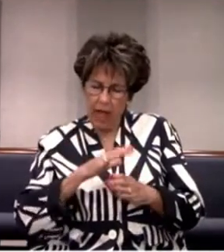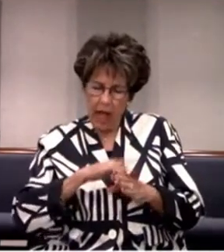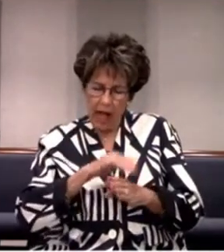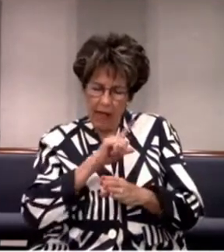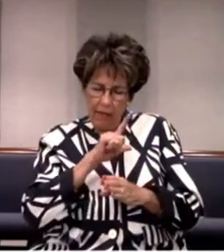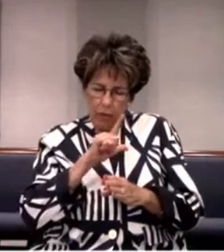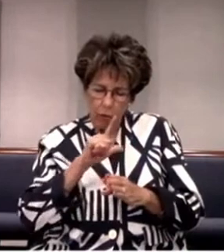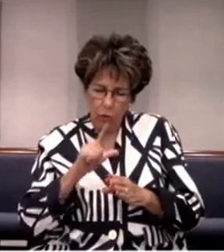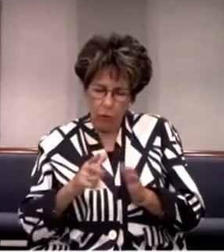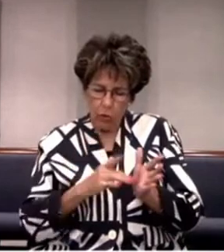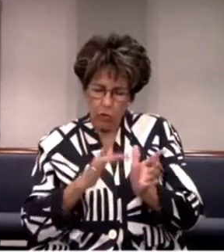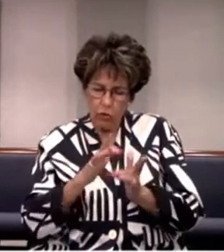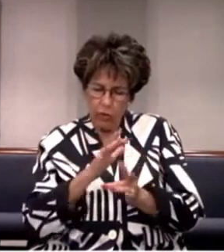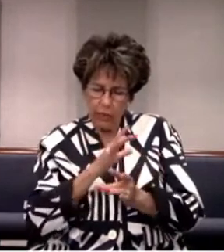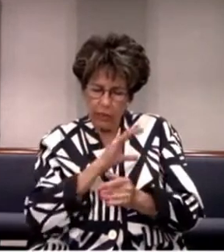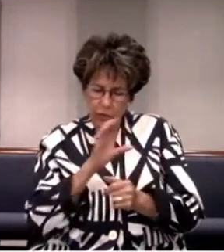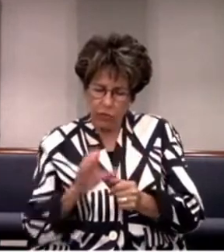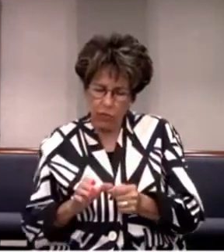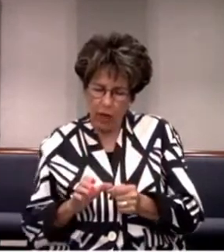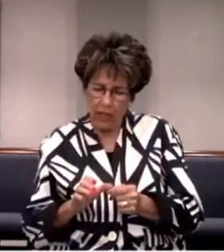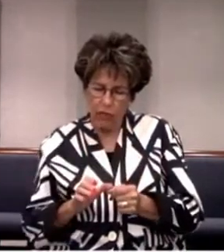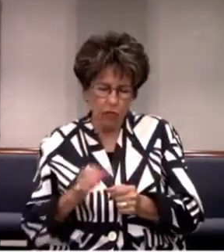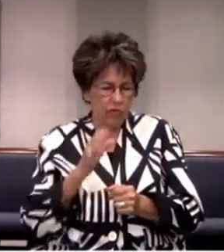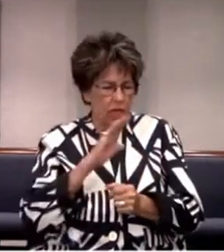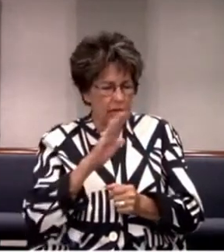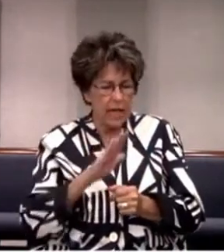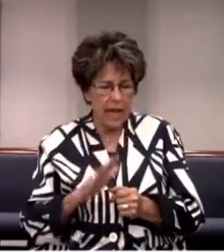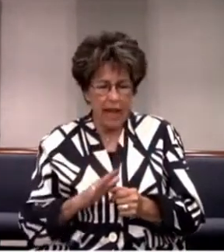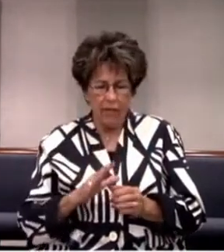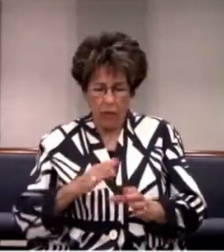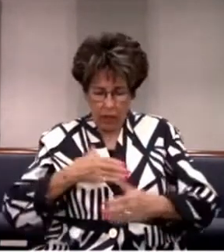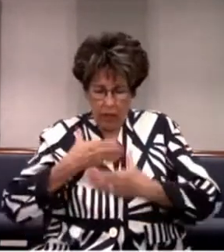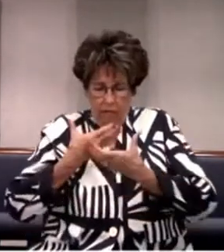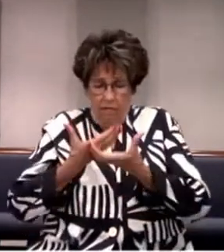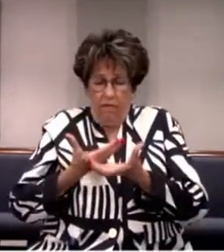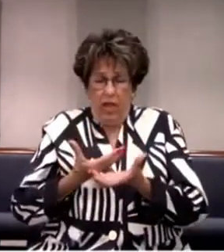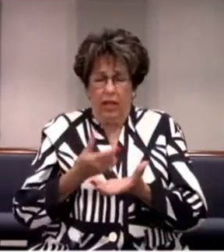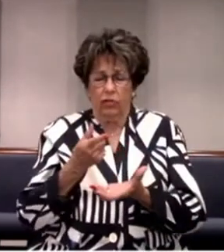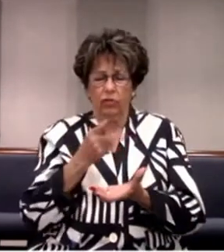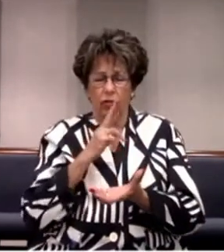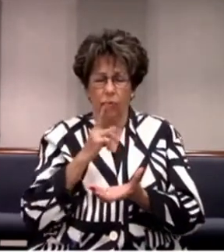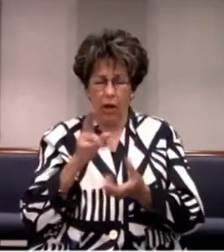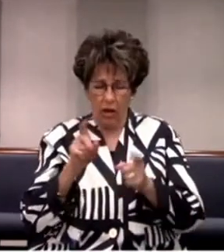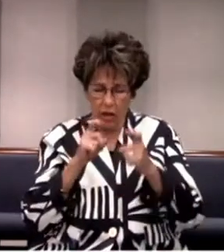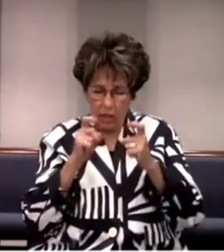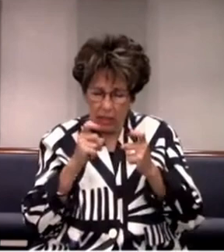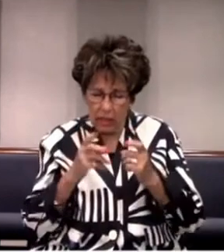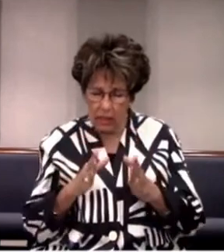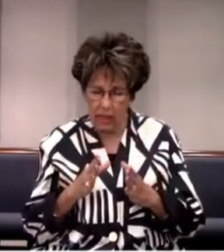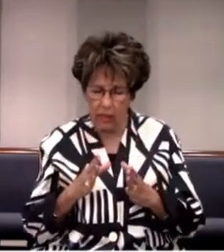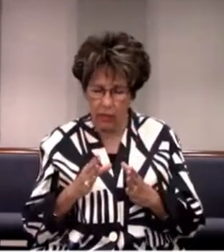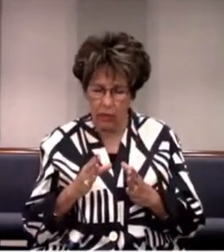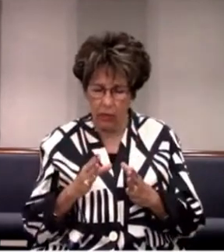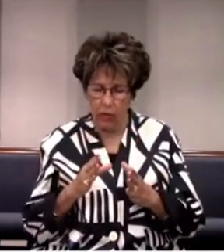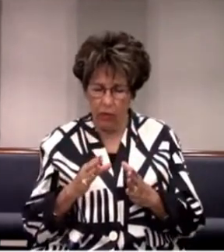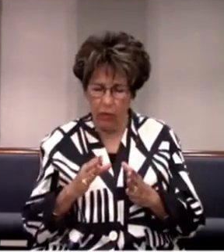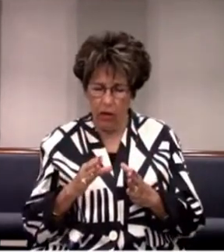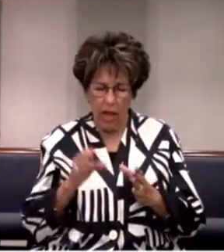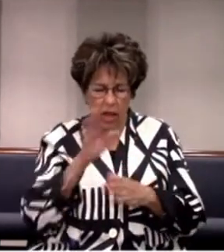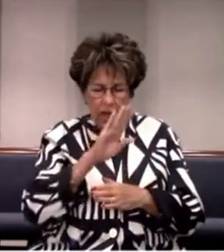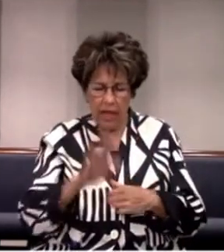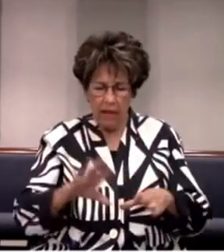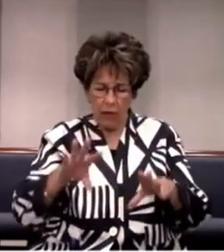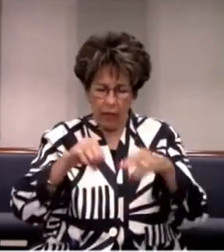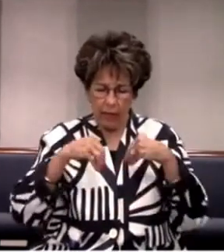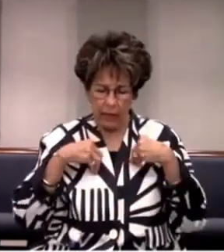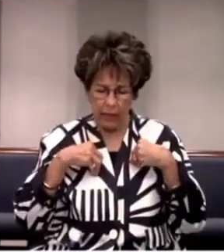You have never acknowledged yourself as a sinner. You have never accepted the Lord Jesus as your Savior. You could do